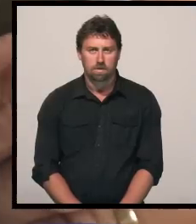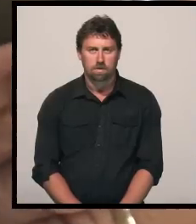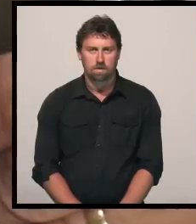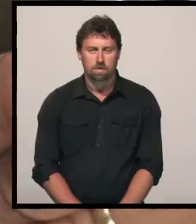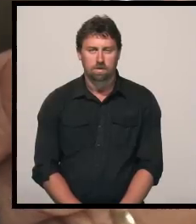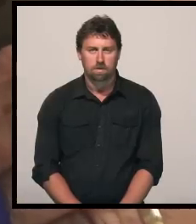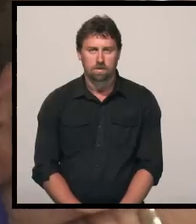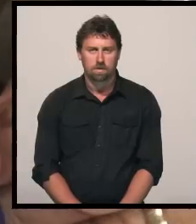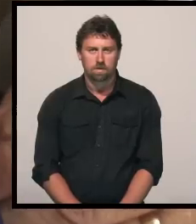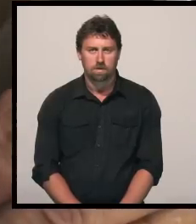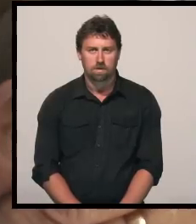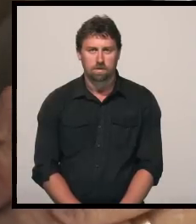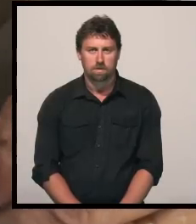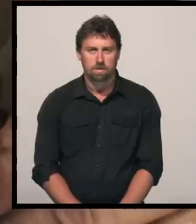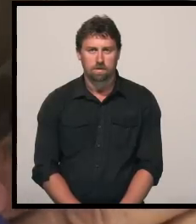then mark